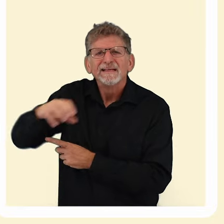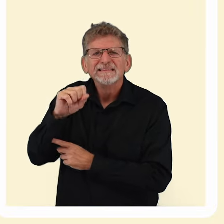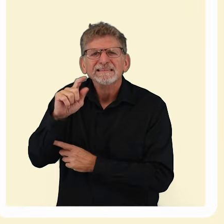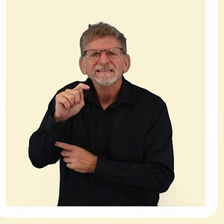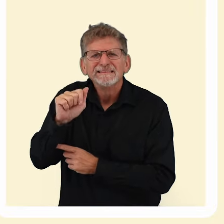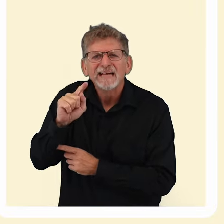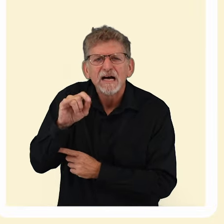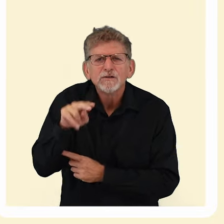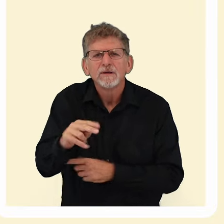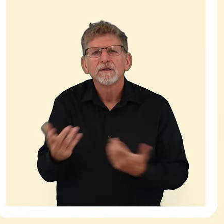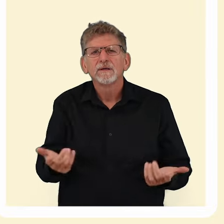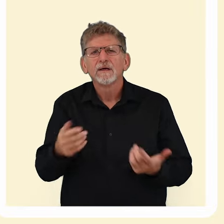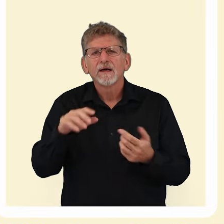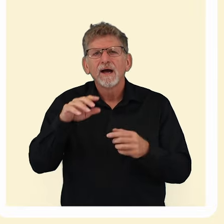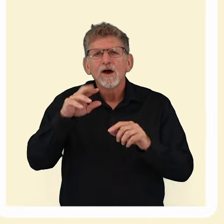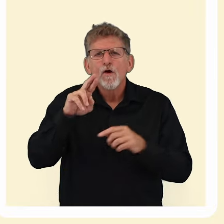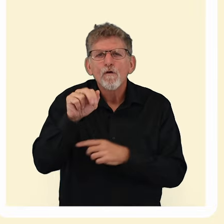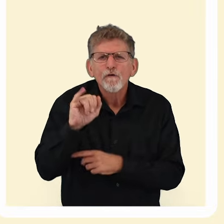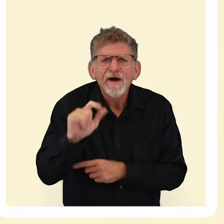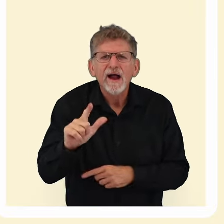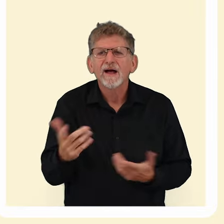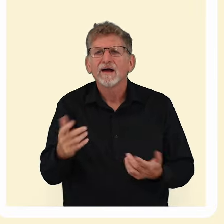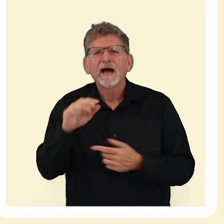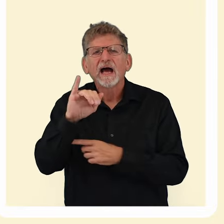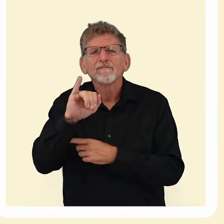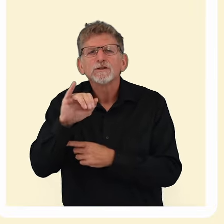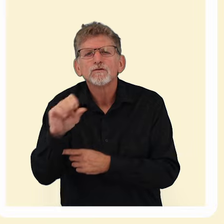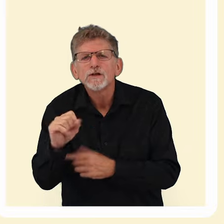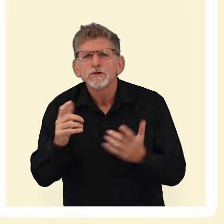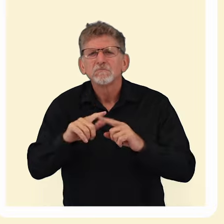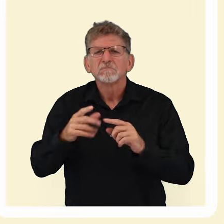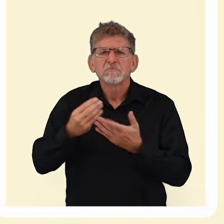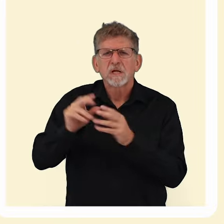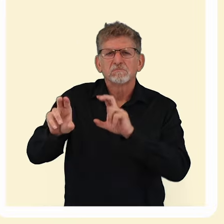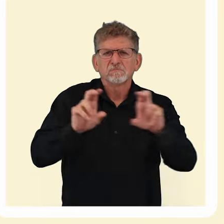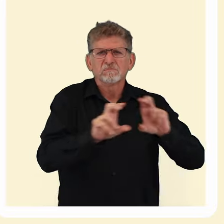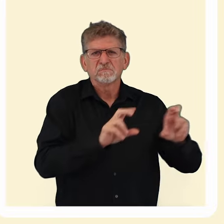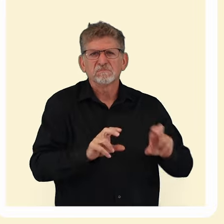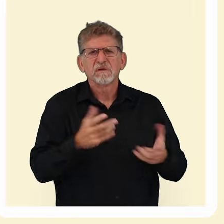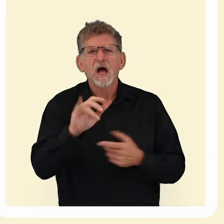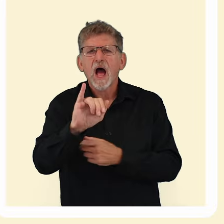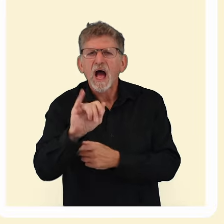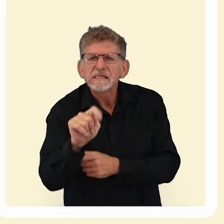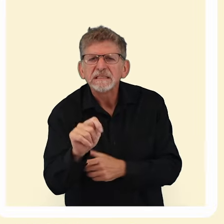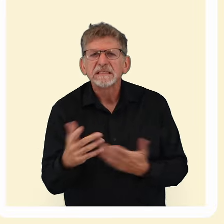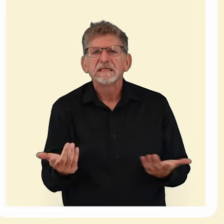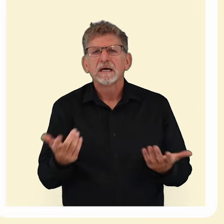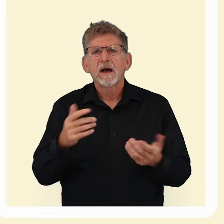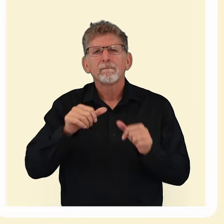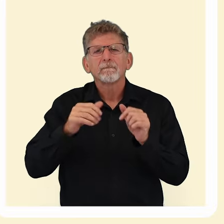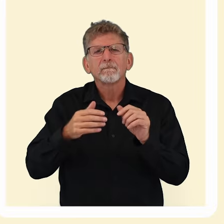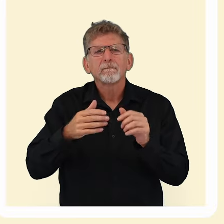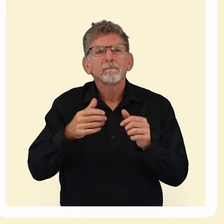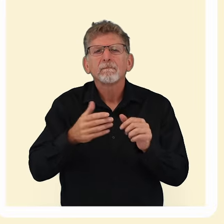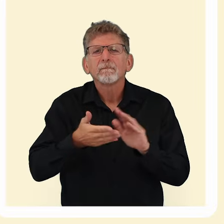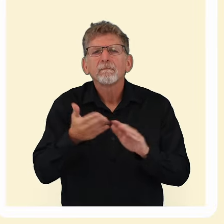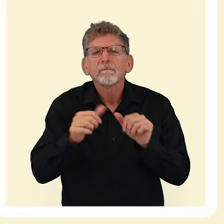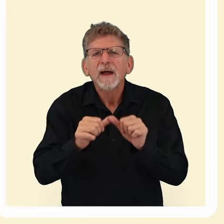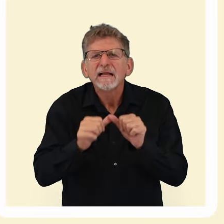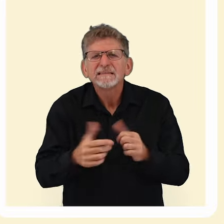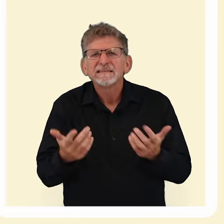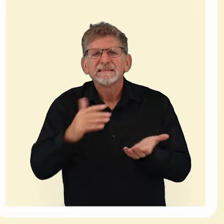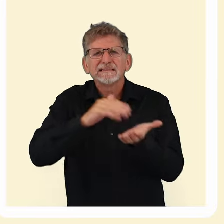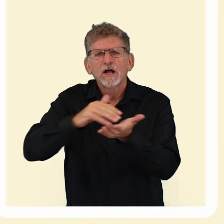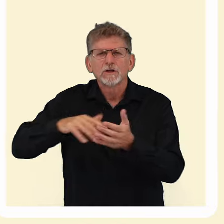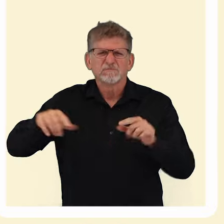rail infrastructure, IT, and for sure the maintenance center. Okay. So as we talked about a little bit